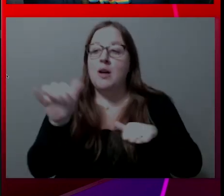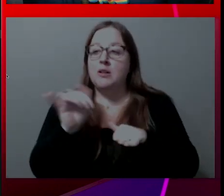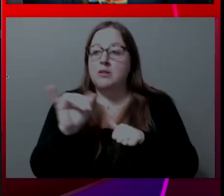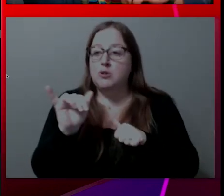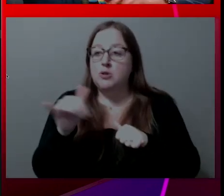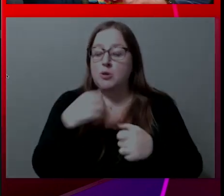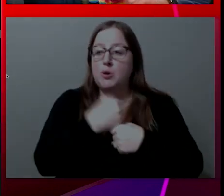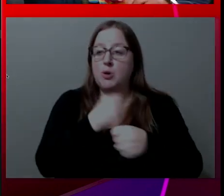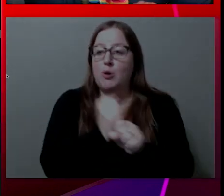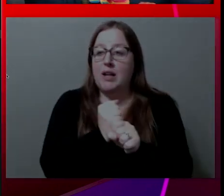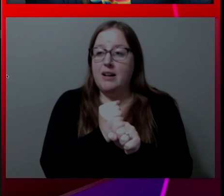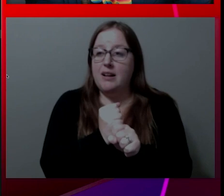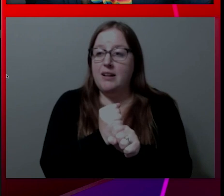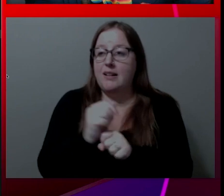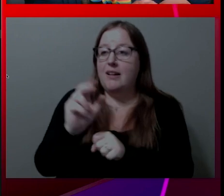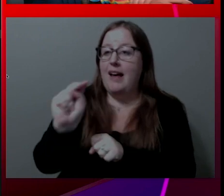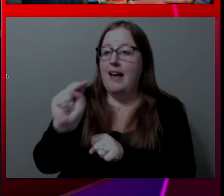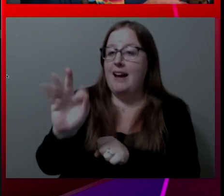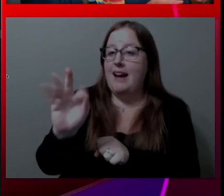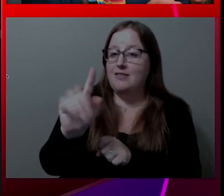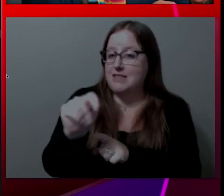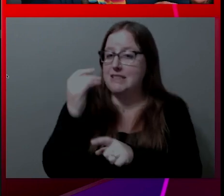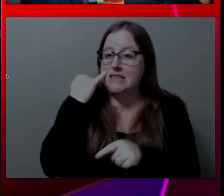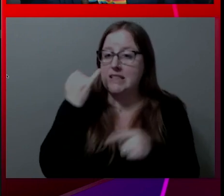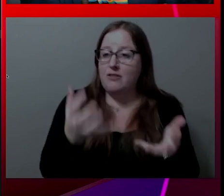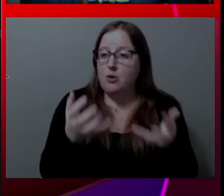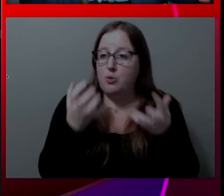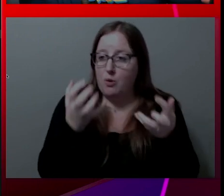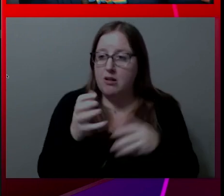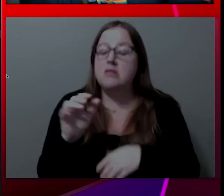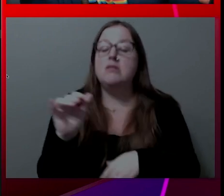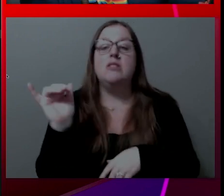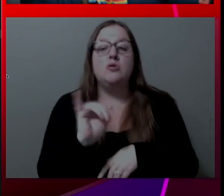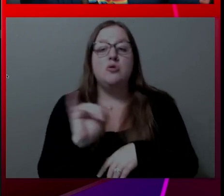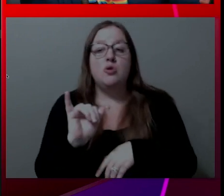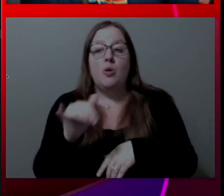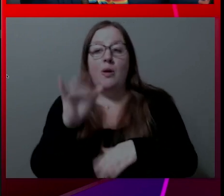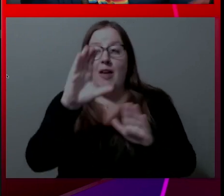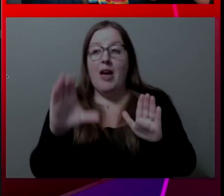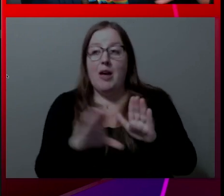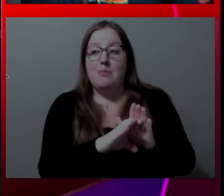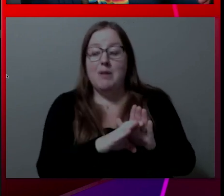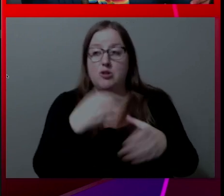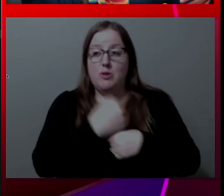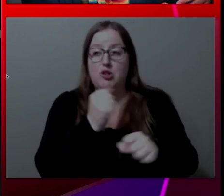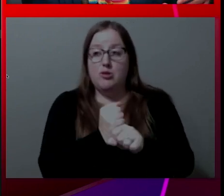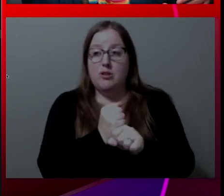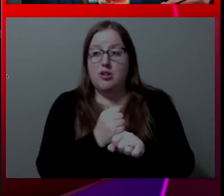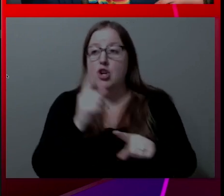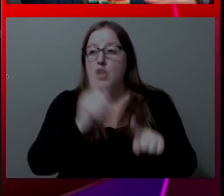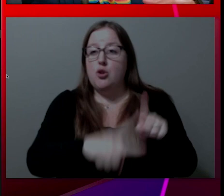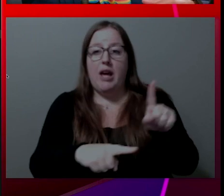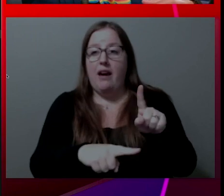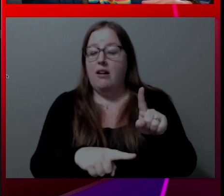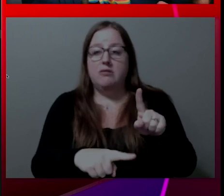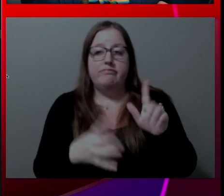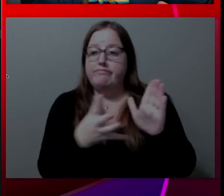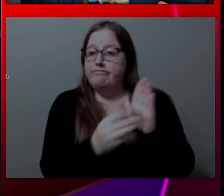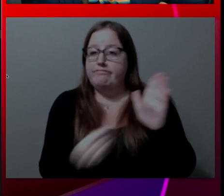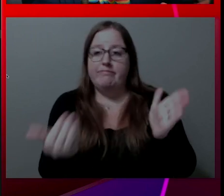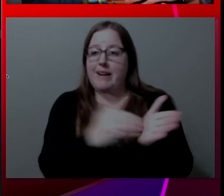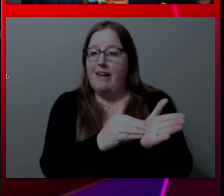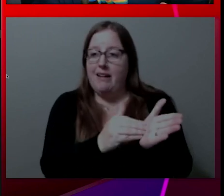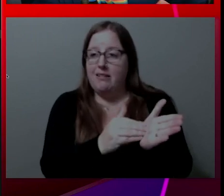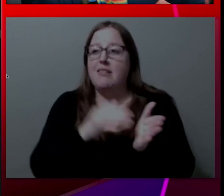it as an NFT if you want. And the beautiful thing here is this image right here that we've generated, you cannot regenerate again. And so this is like